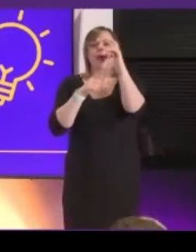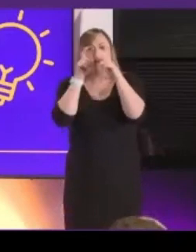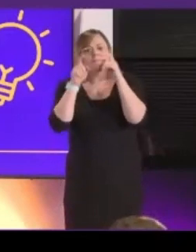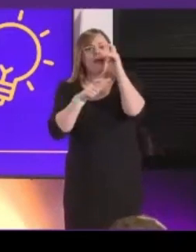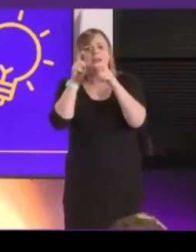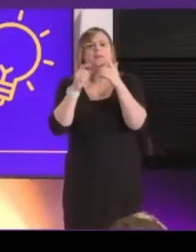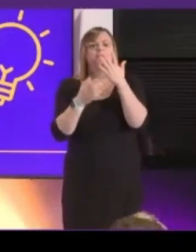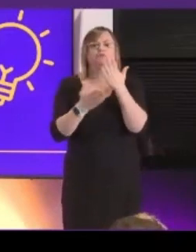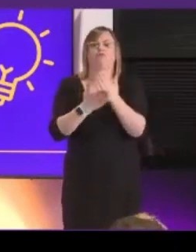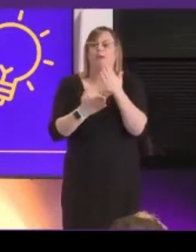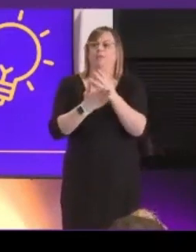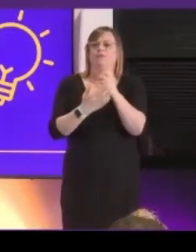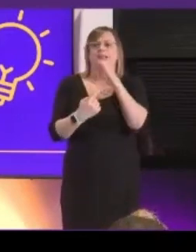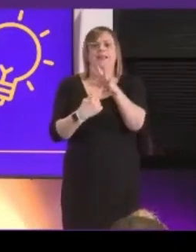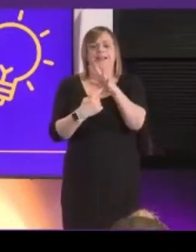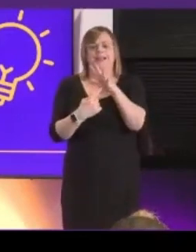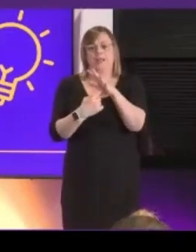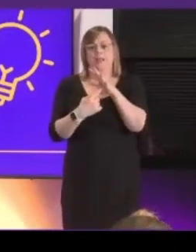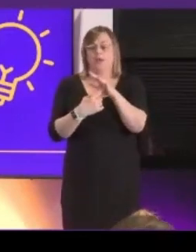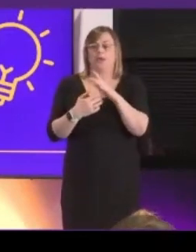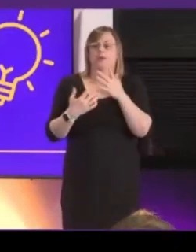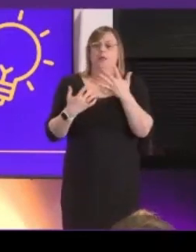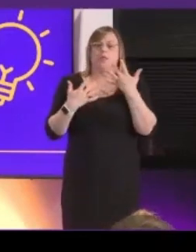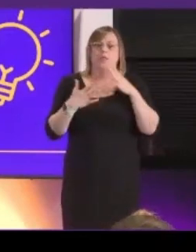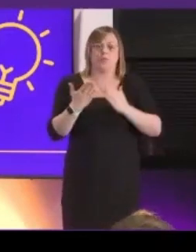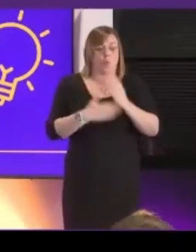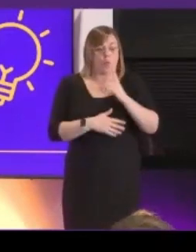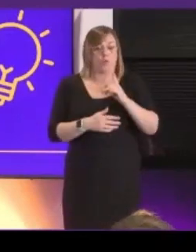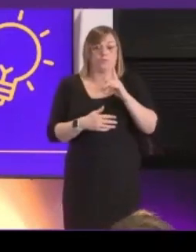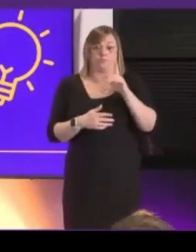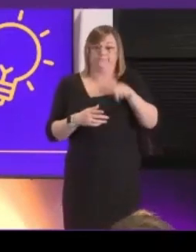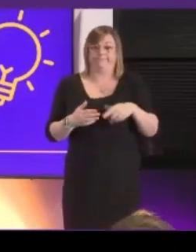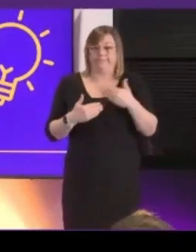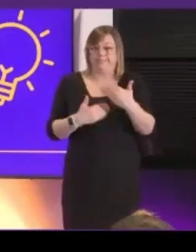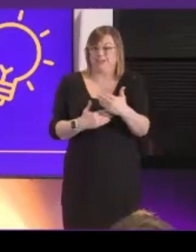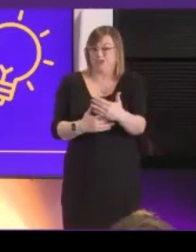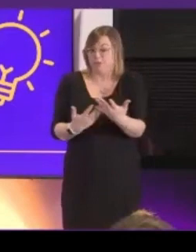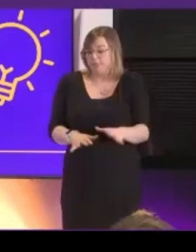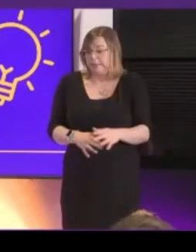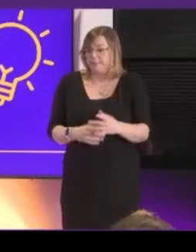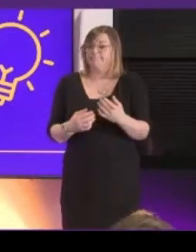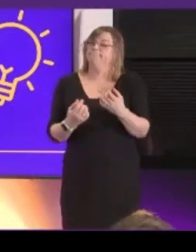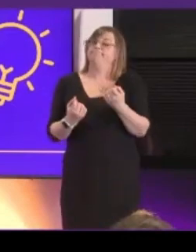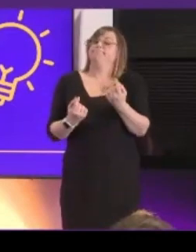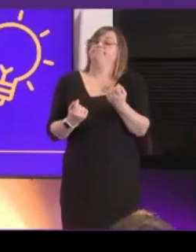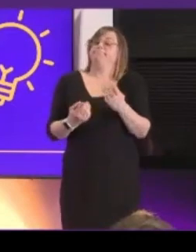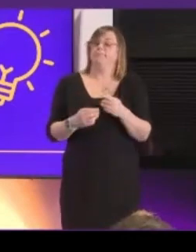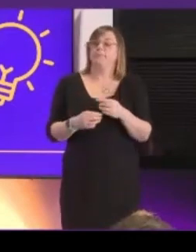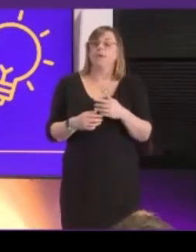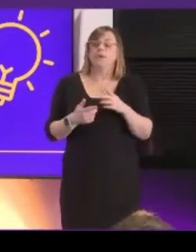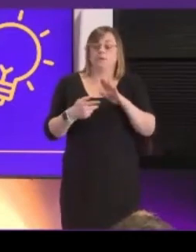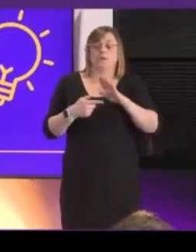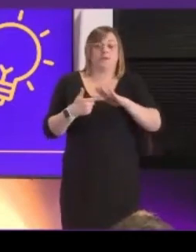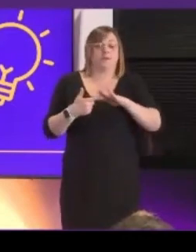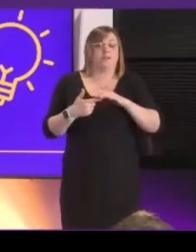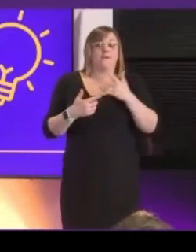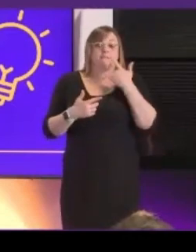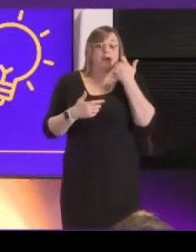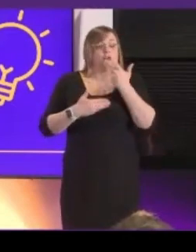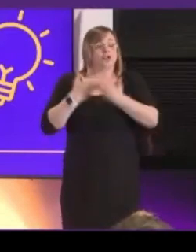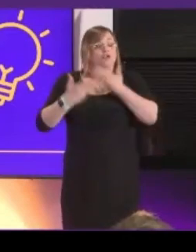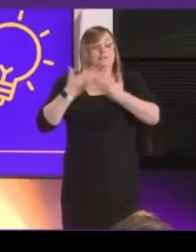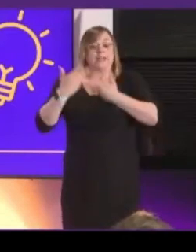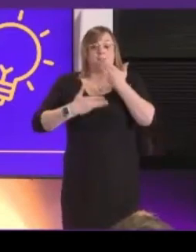is really key, and that has come through in all of the sessions. I think the second is to find the storytellers within an